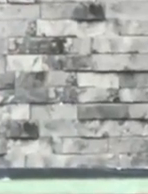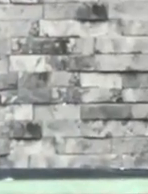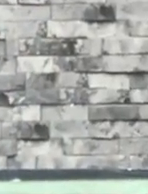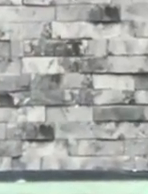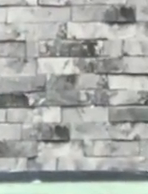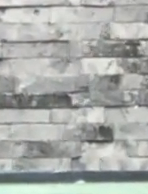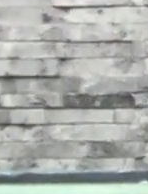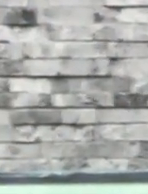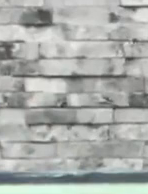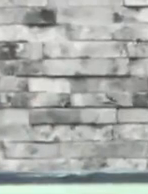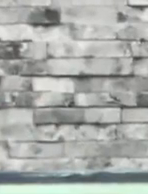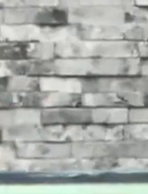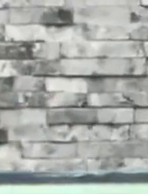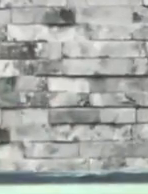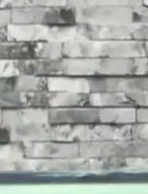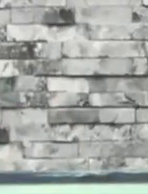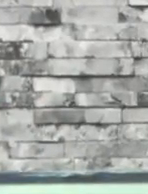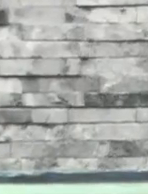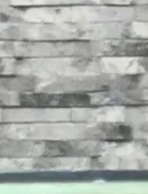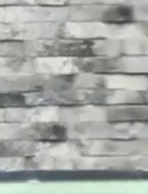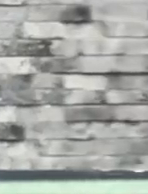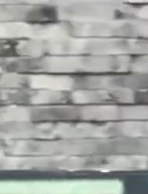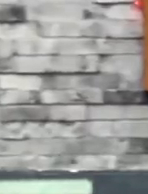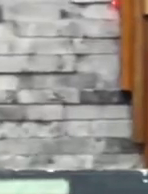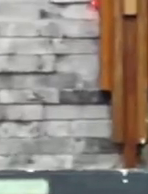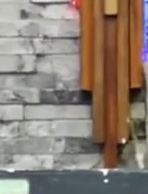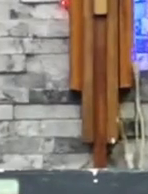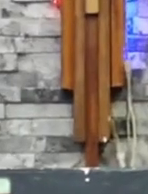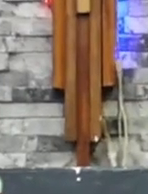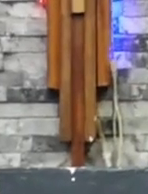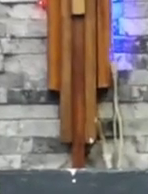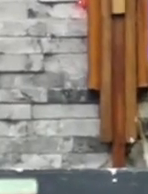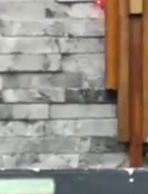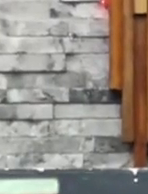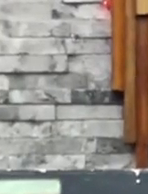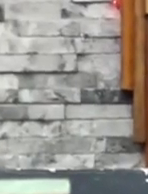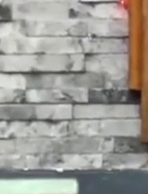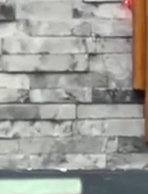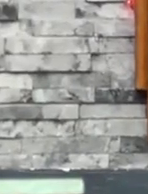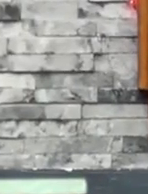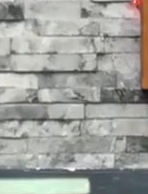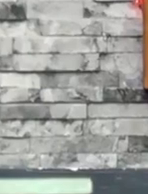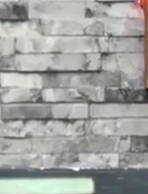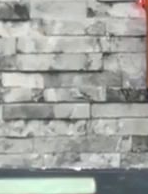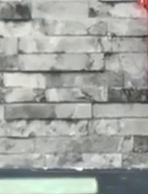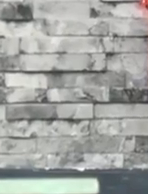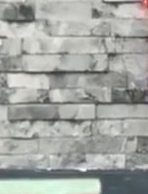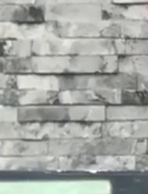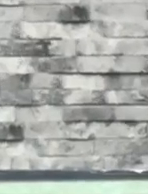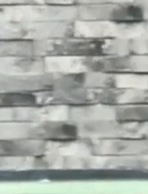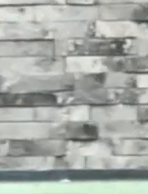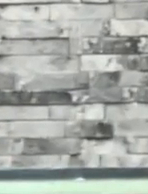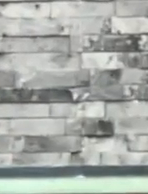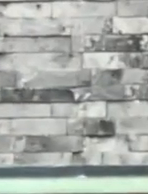we fought. Tukapigana, tukapigana. You know, and then it got to a point. Na ikafika mahali. The being withdrew. Kile kiumbe karudi